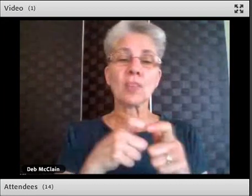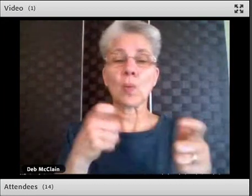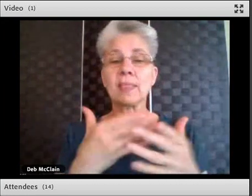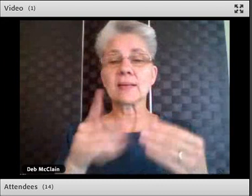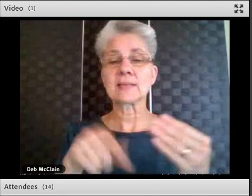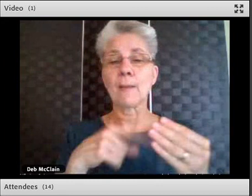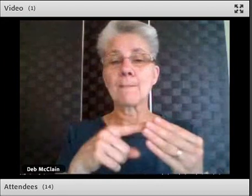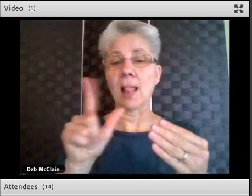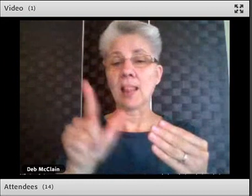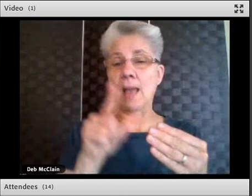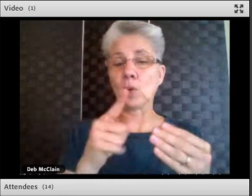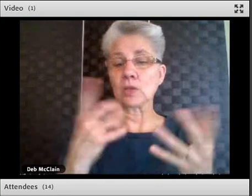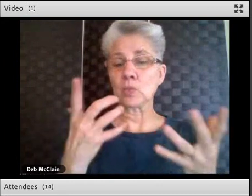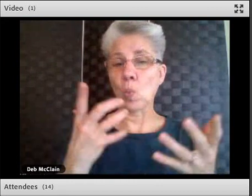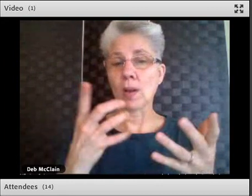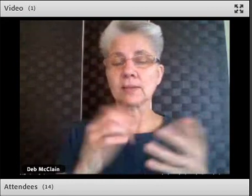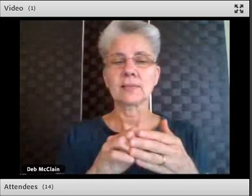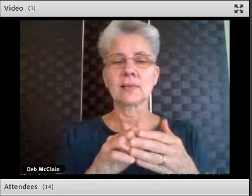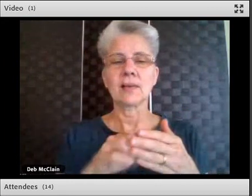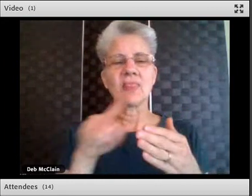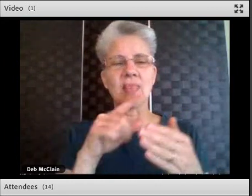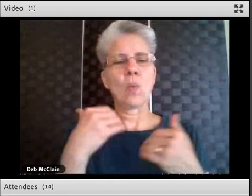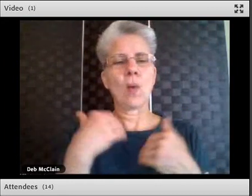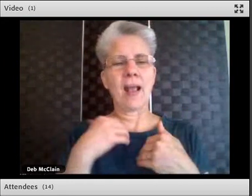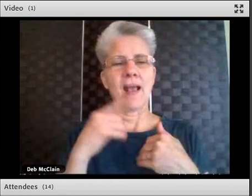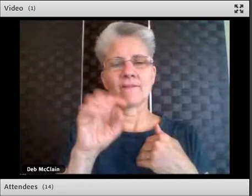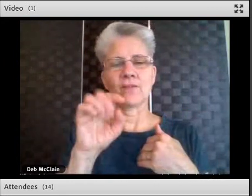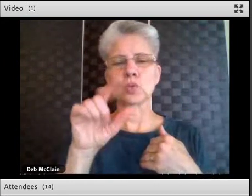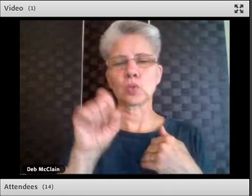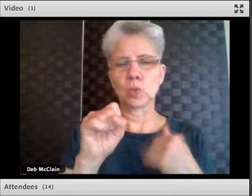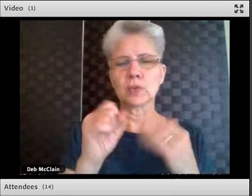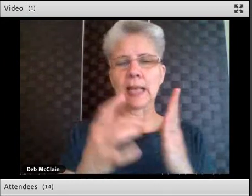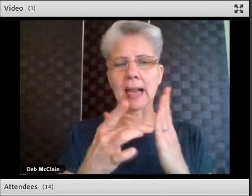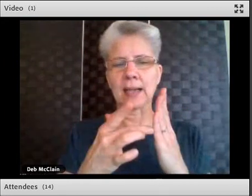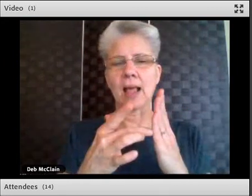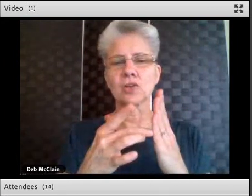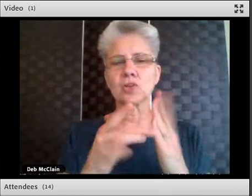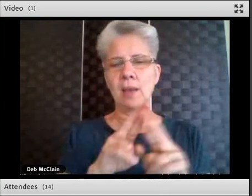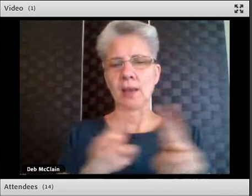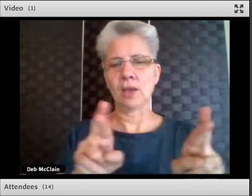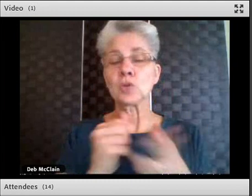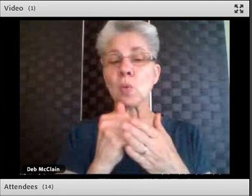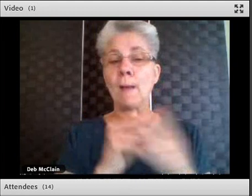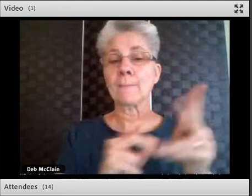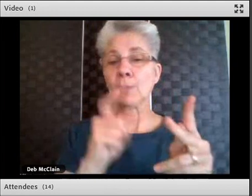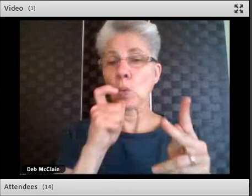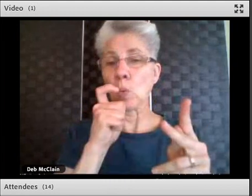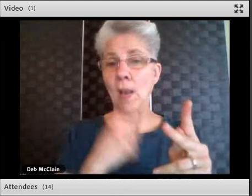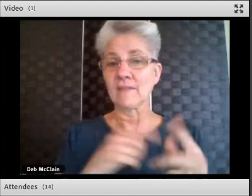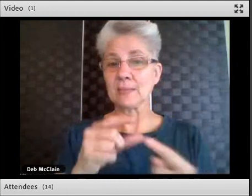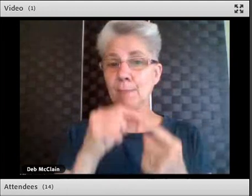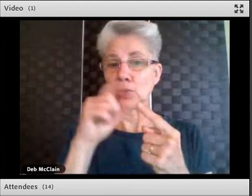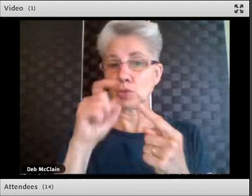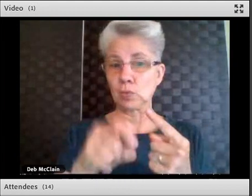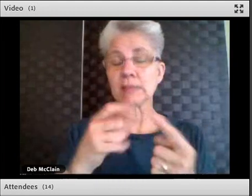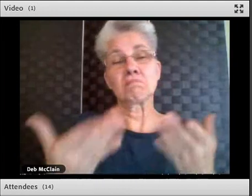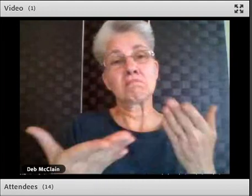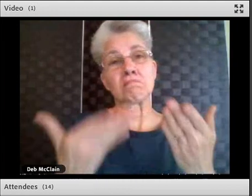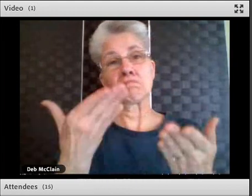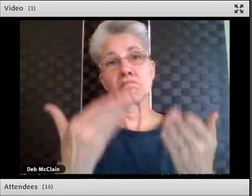things about libraries is that they will have the tools and technology available to help patrons who have special needs. And it